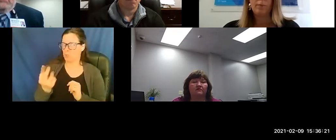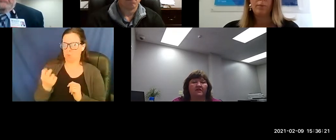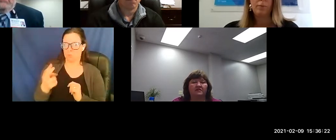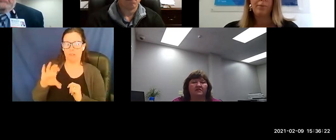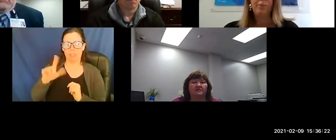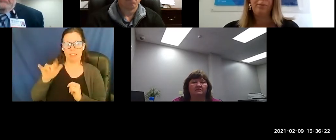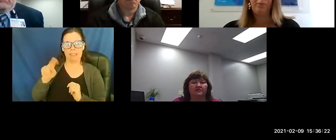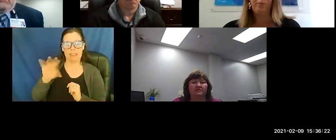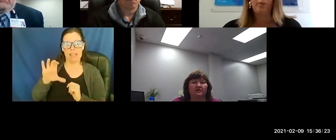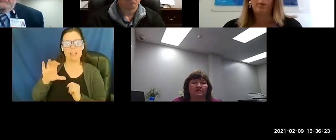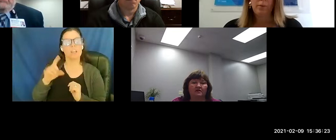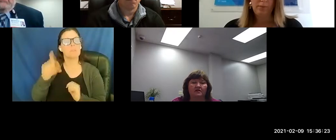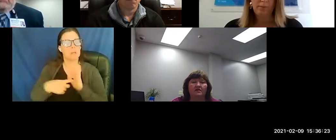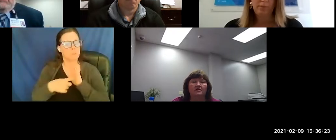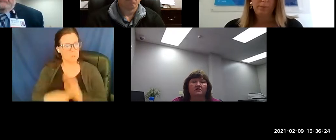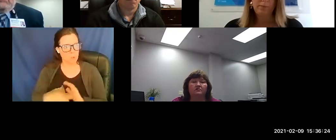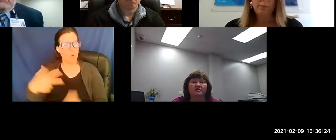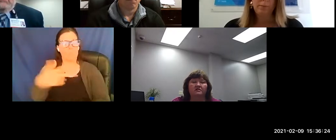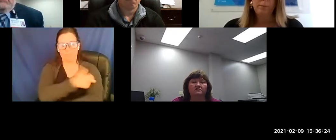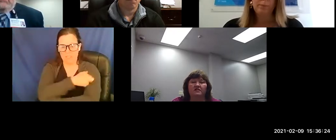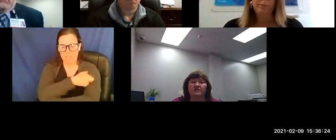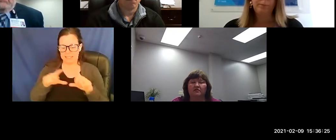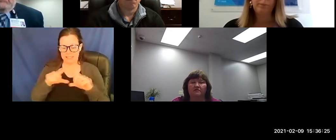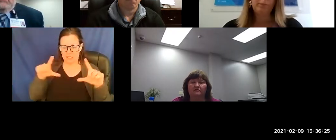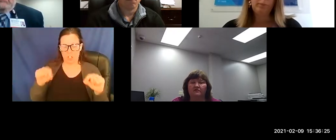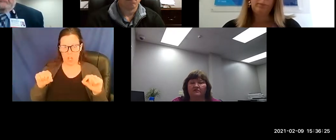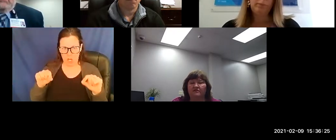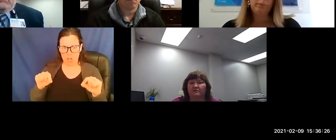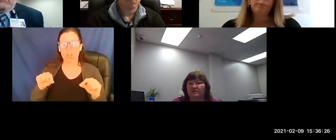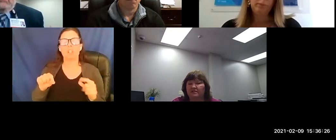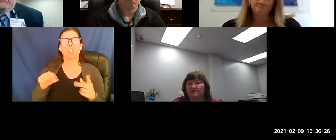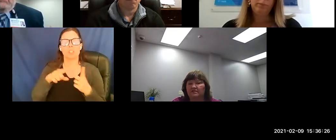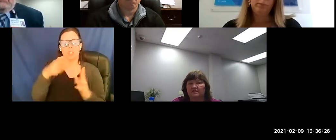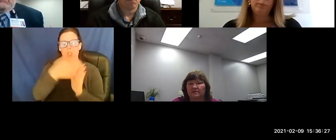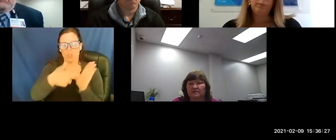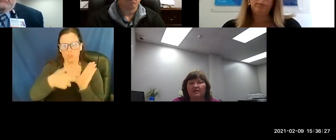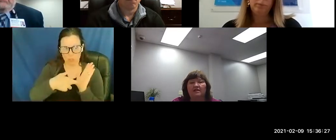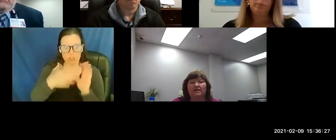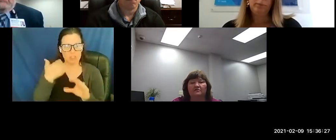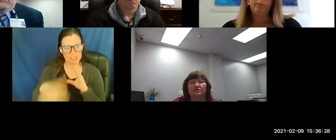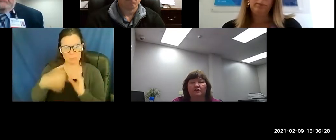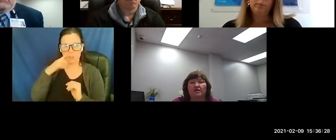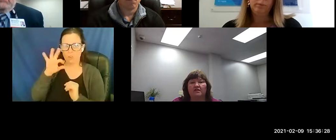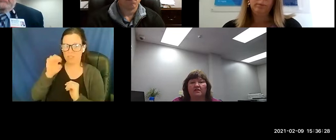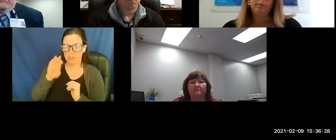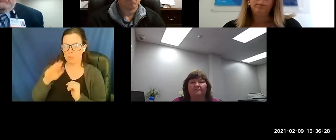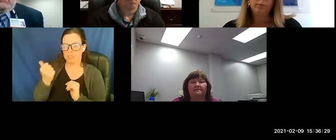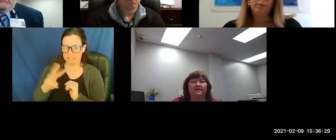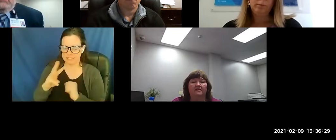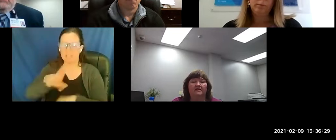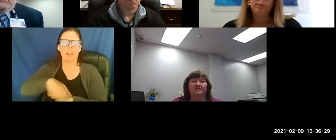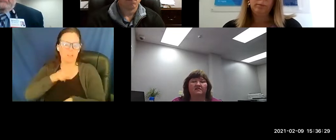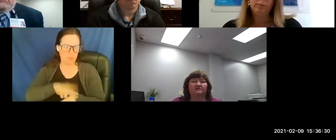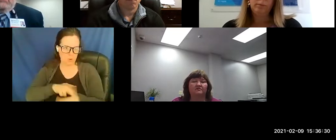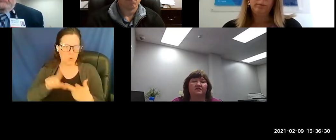your vaccine record card, your registration email for this February 16th clinic, and of course your ID.